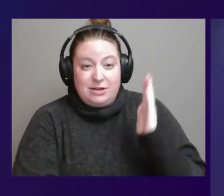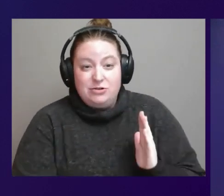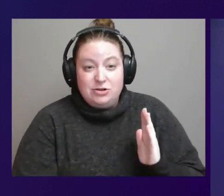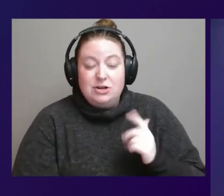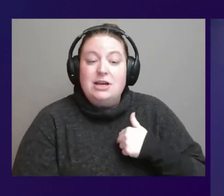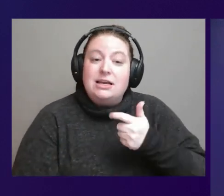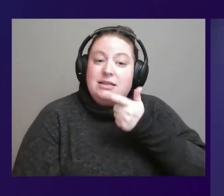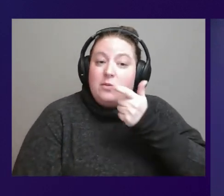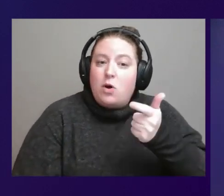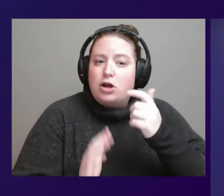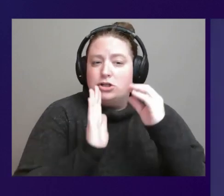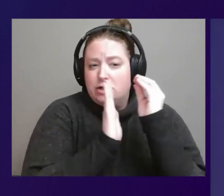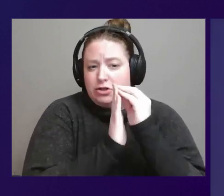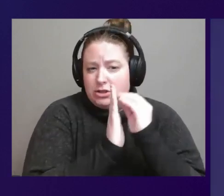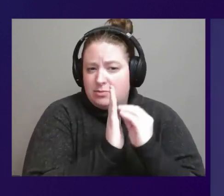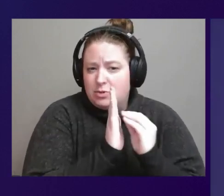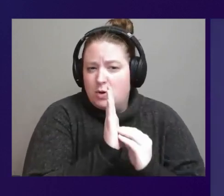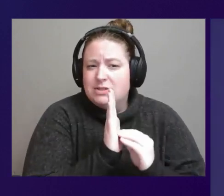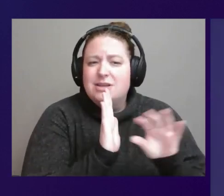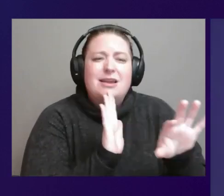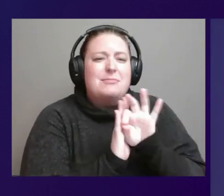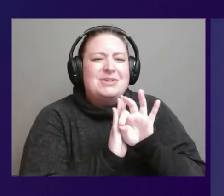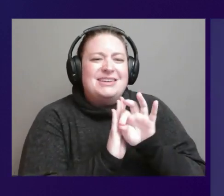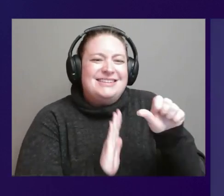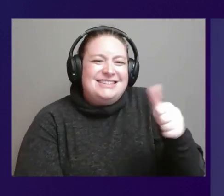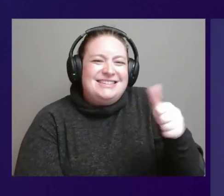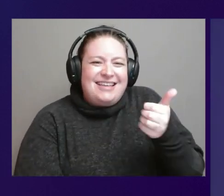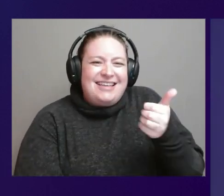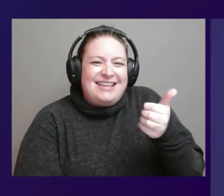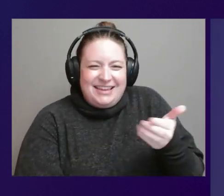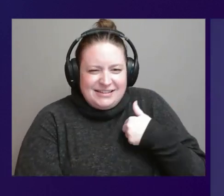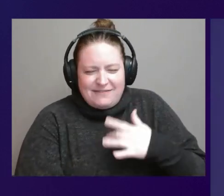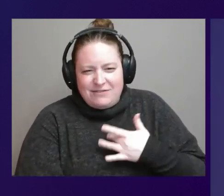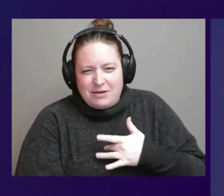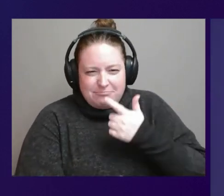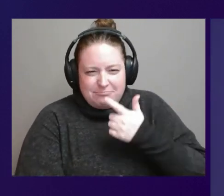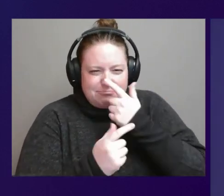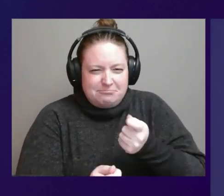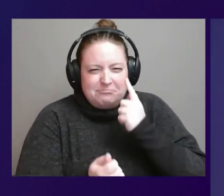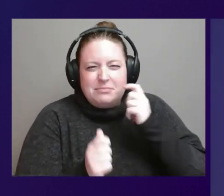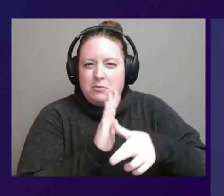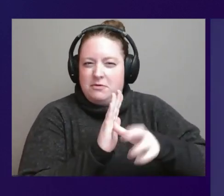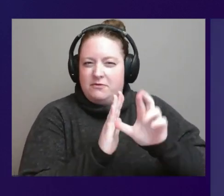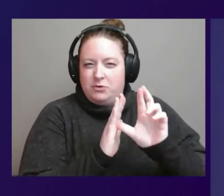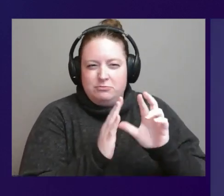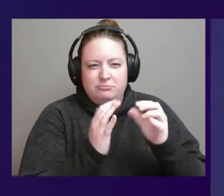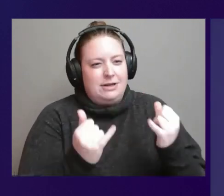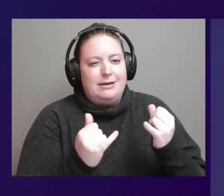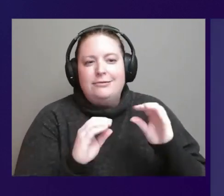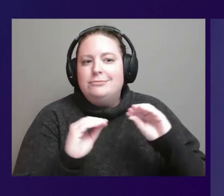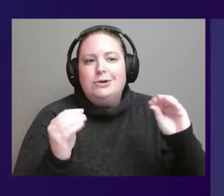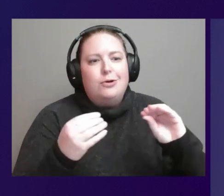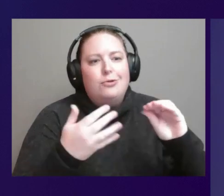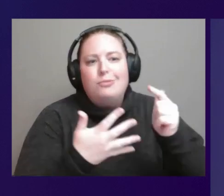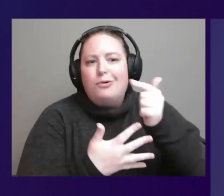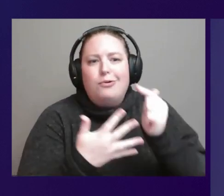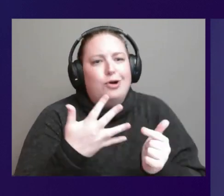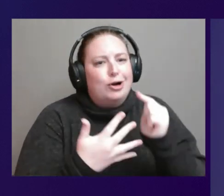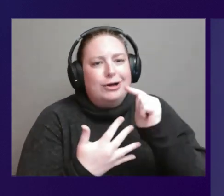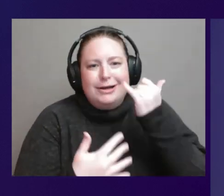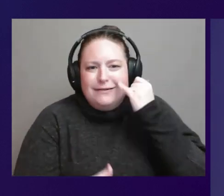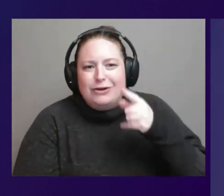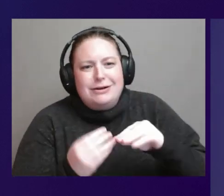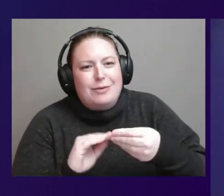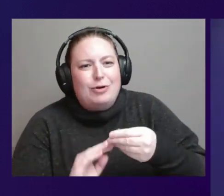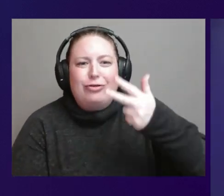some notes, and I picked 10 things that I found of particular interest, and so I'm going to go through them in no particular order. If you are number 3 or number 7 or